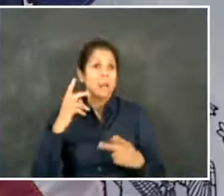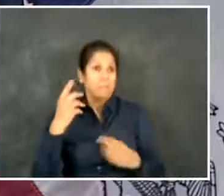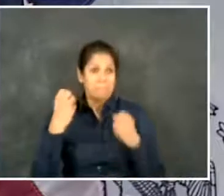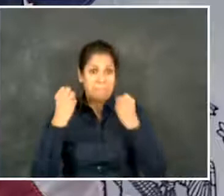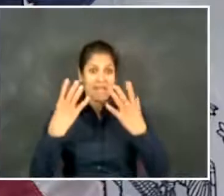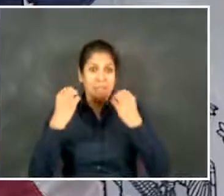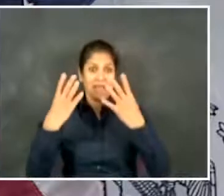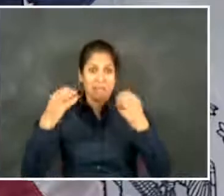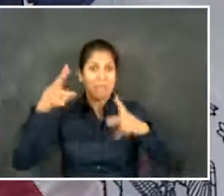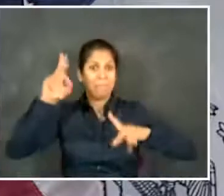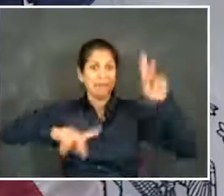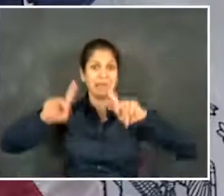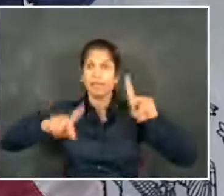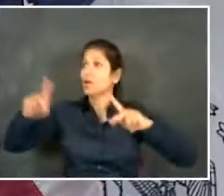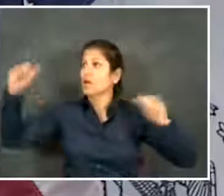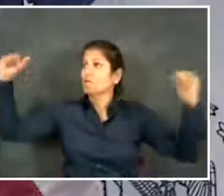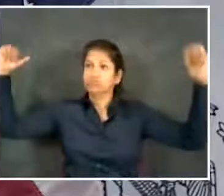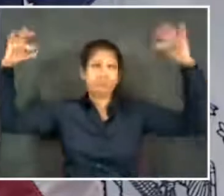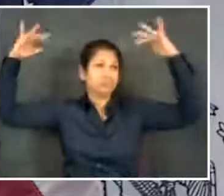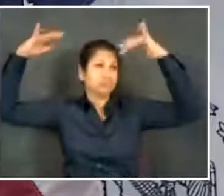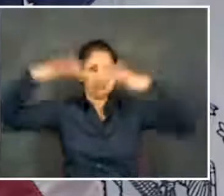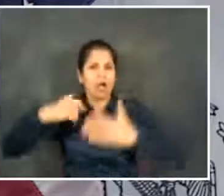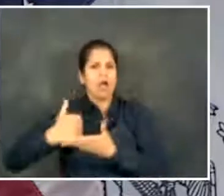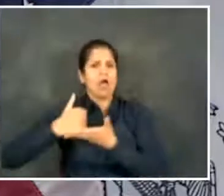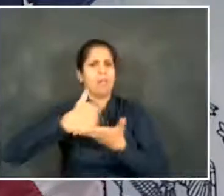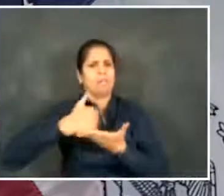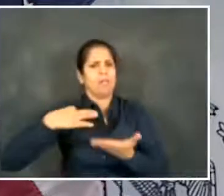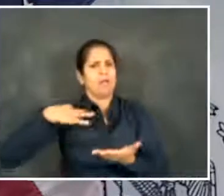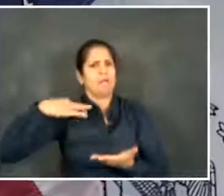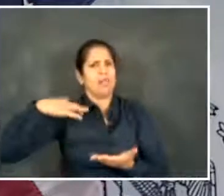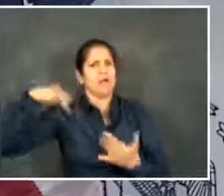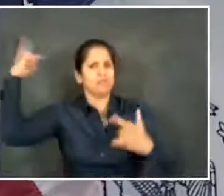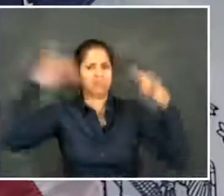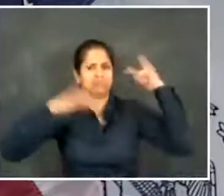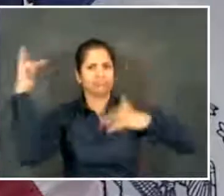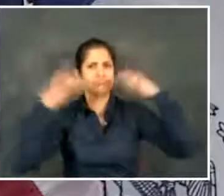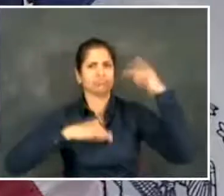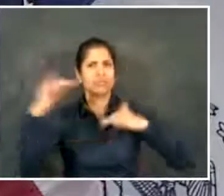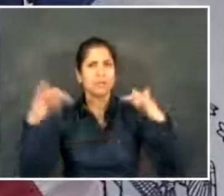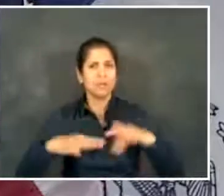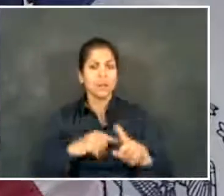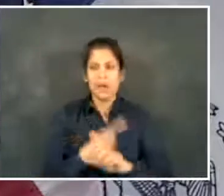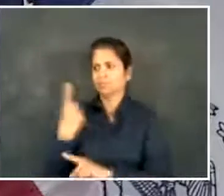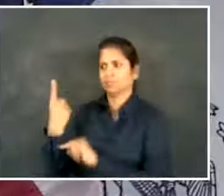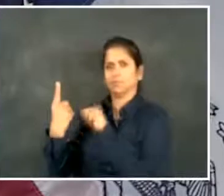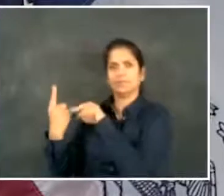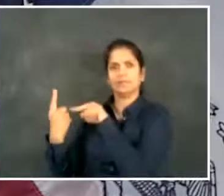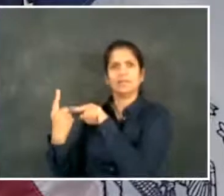impact, and lives were being lost, and we needed every hand on deck. And Paul Carey is one of those people who came.